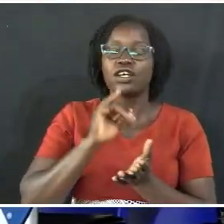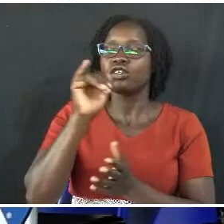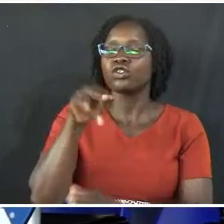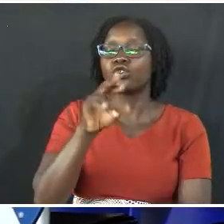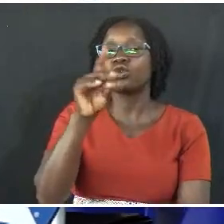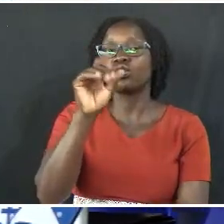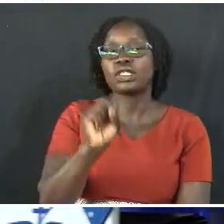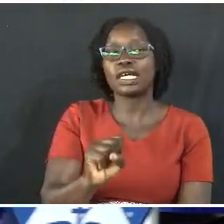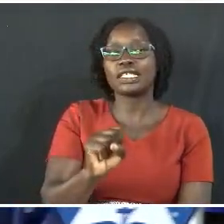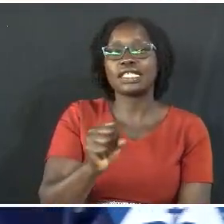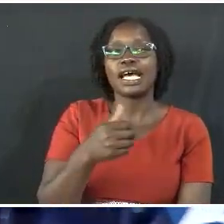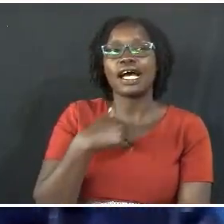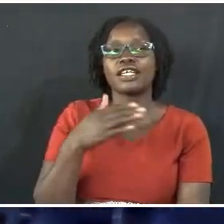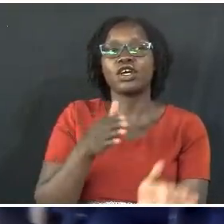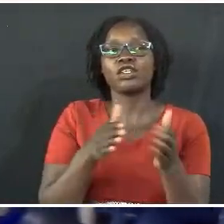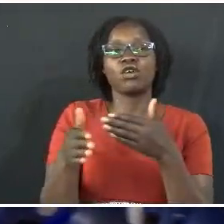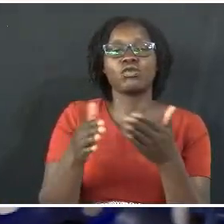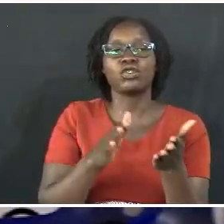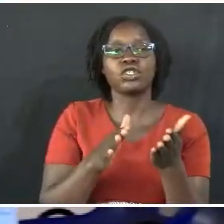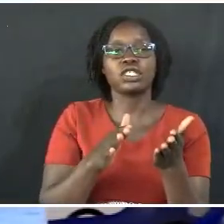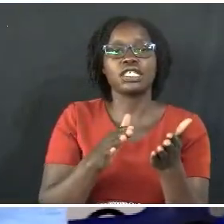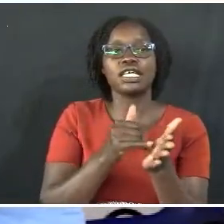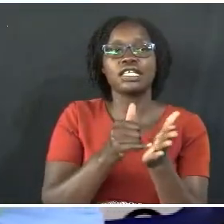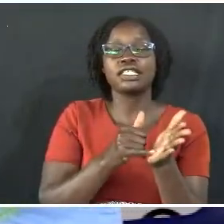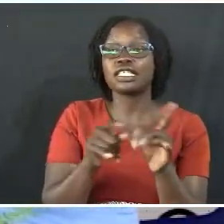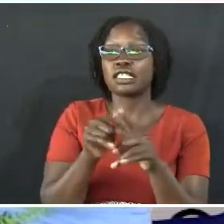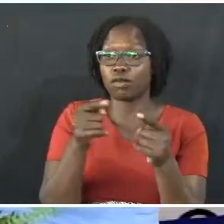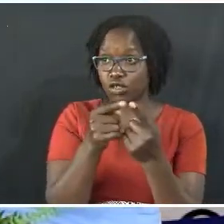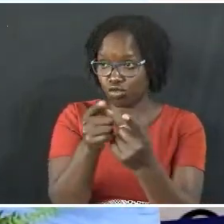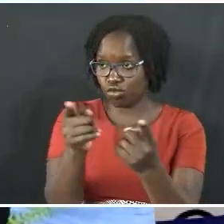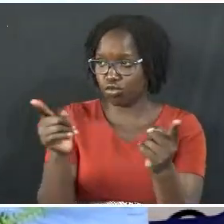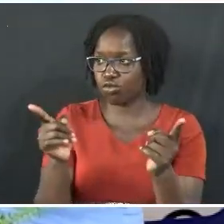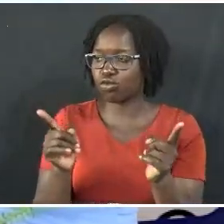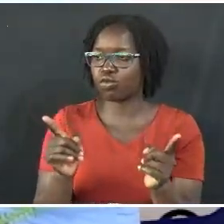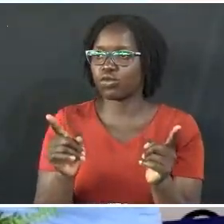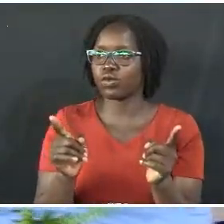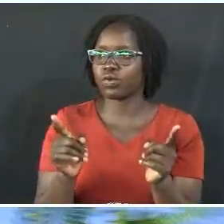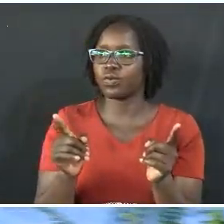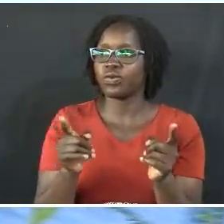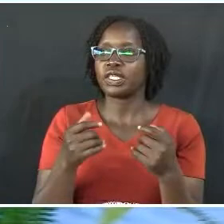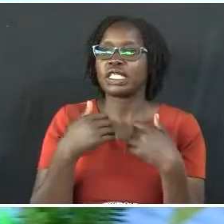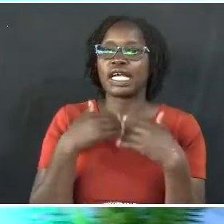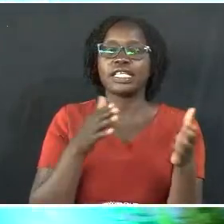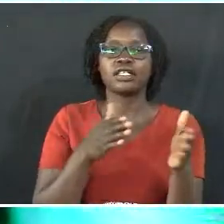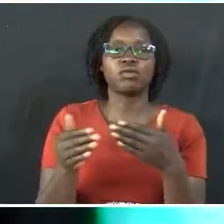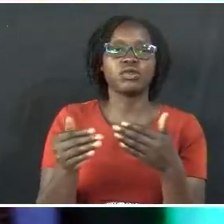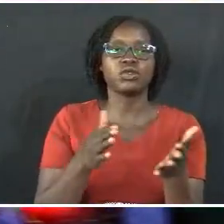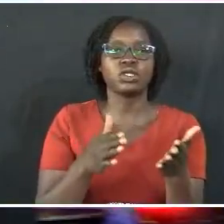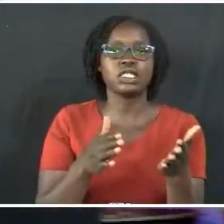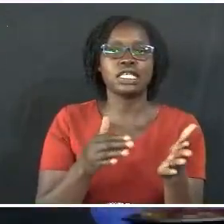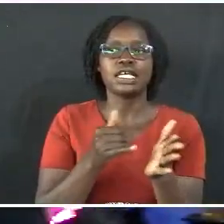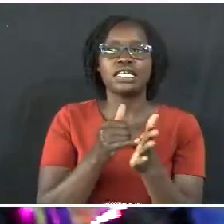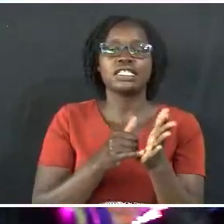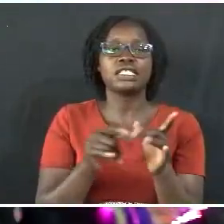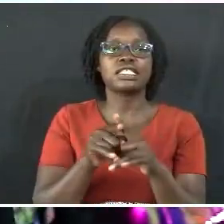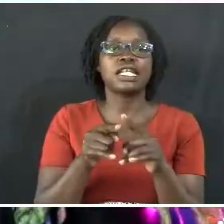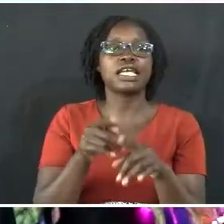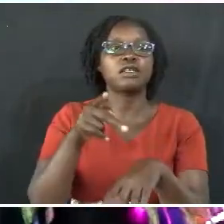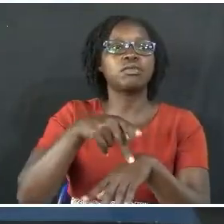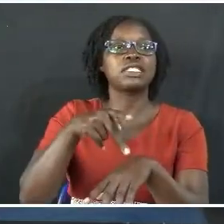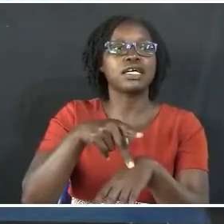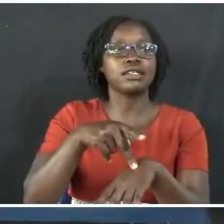Judas had an opportunity just like you. He had an opportunity just like